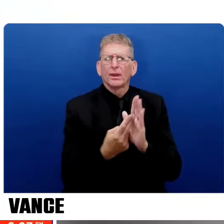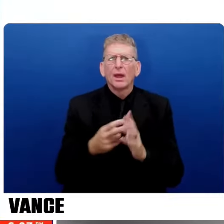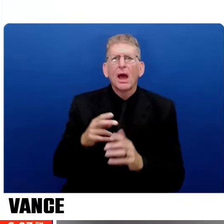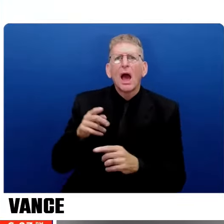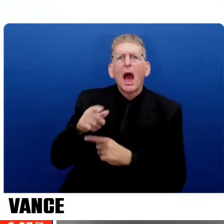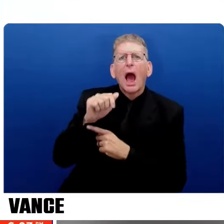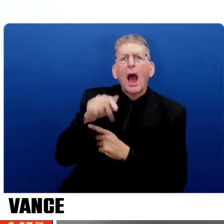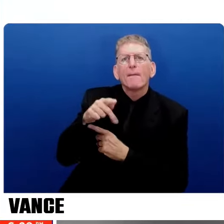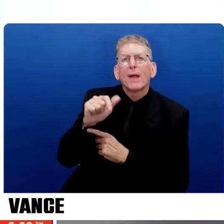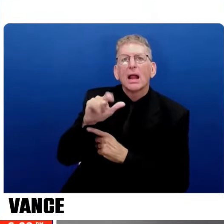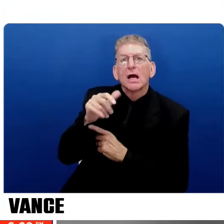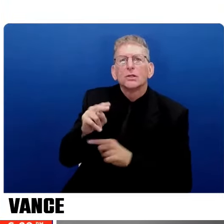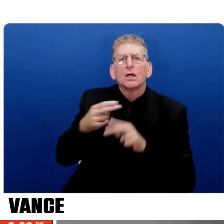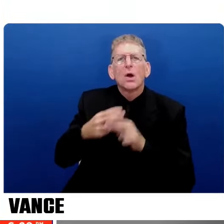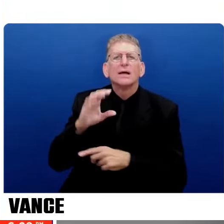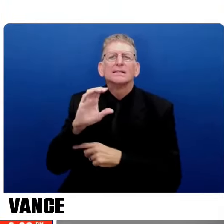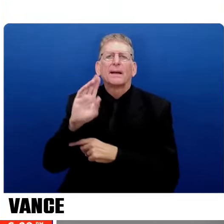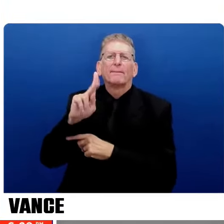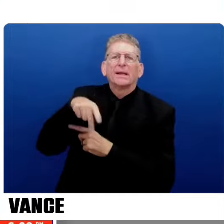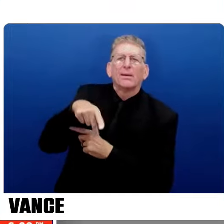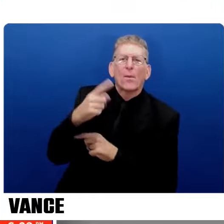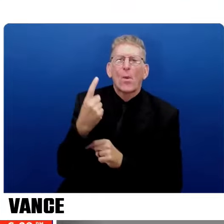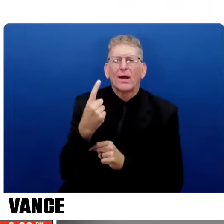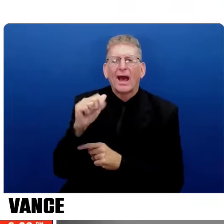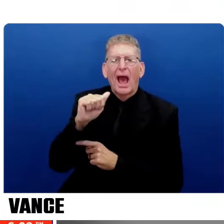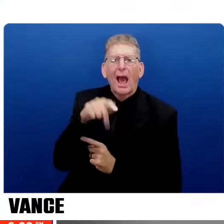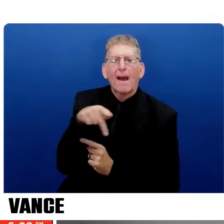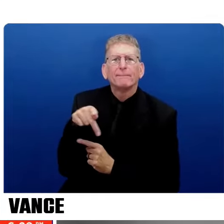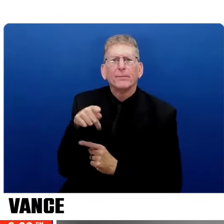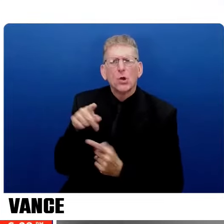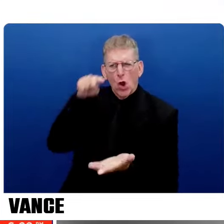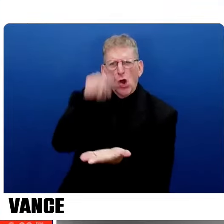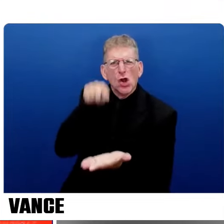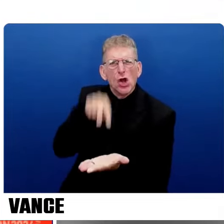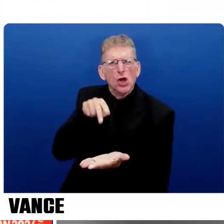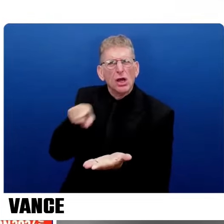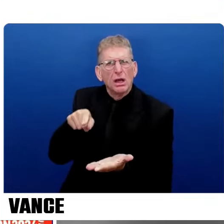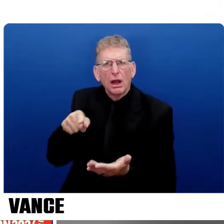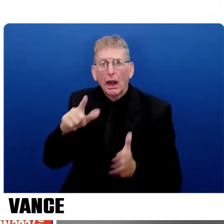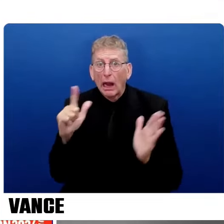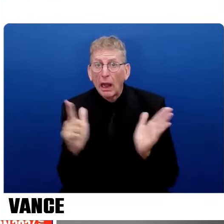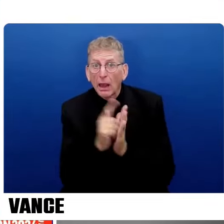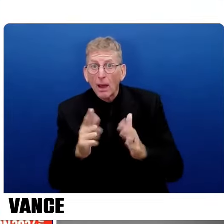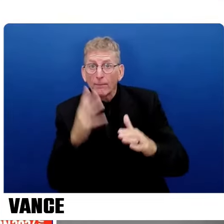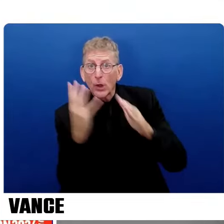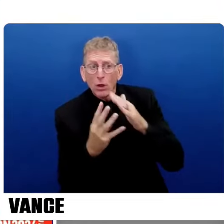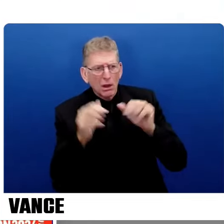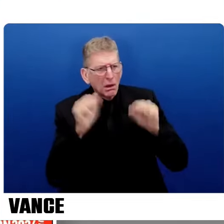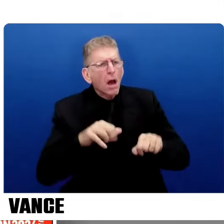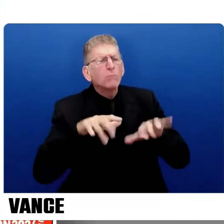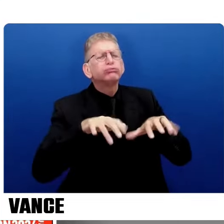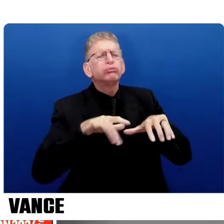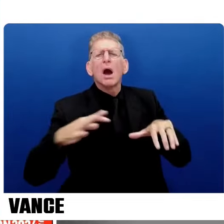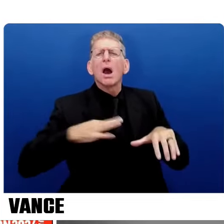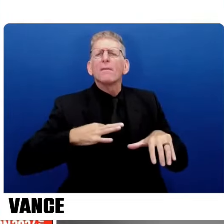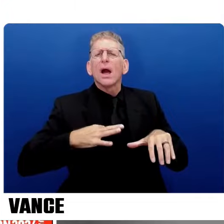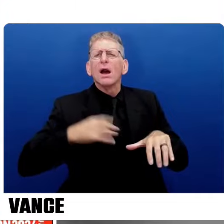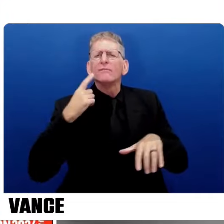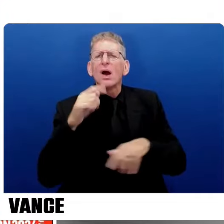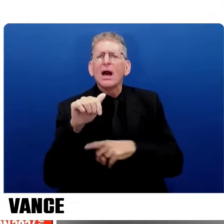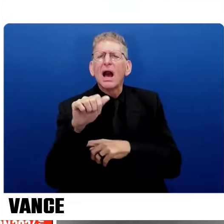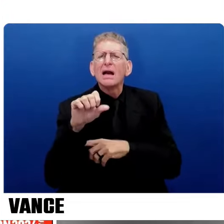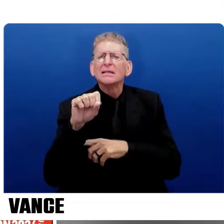as an illegal migrant, apply for asylum or apply for parole, and be granted legal status at the wave of